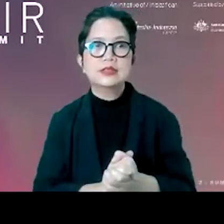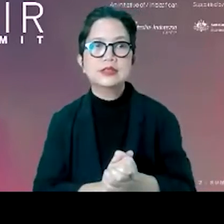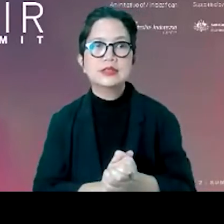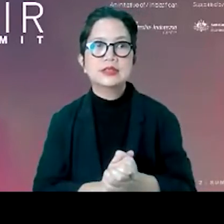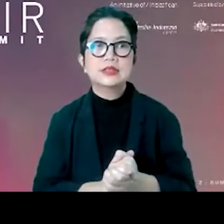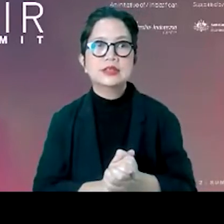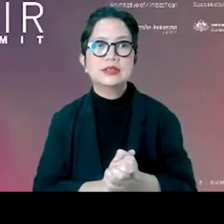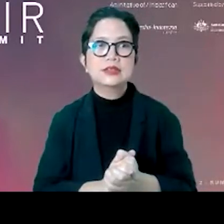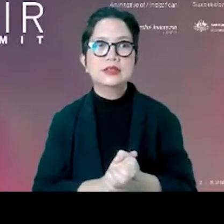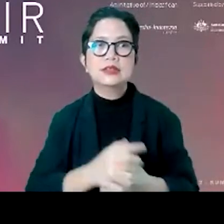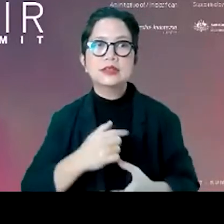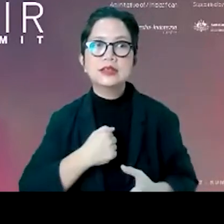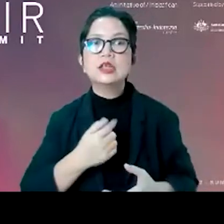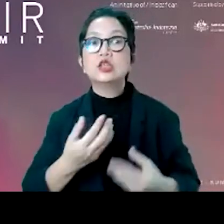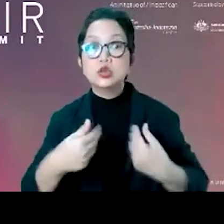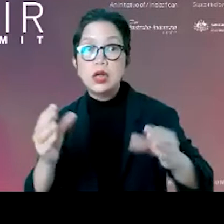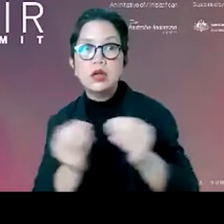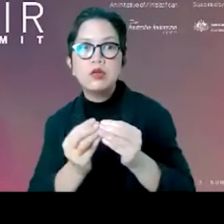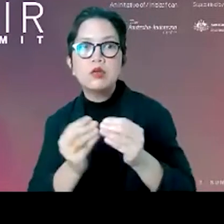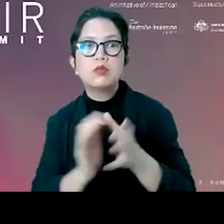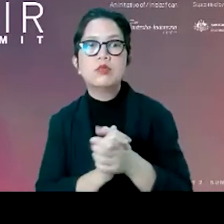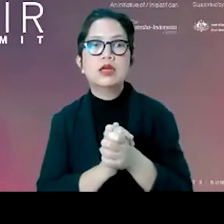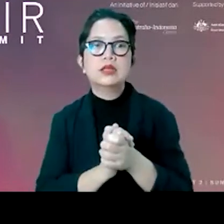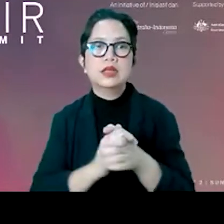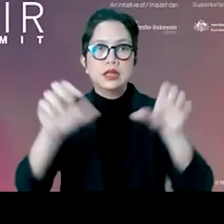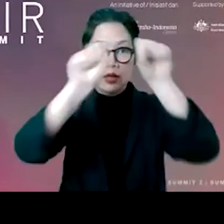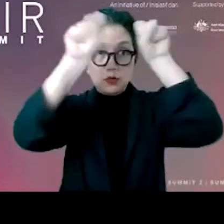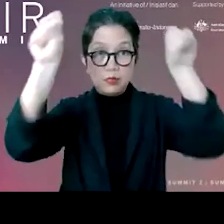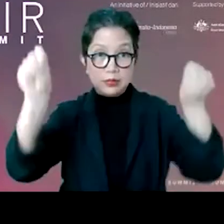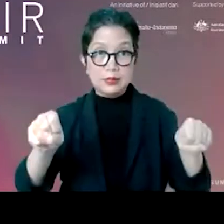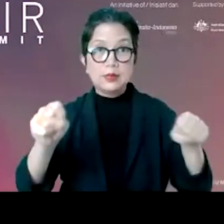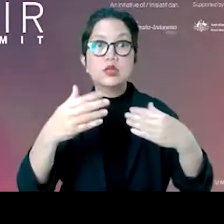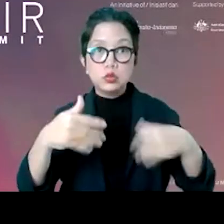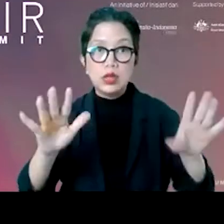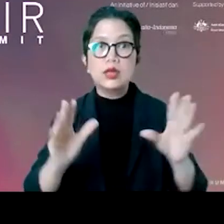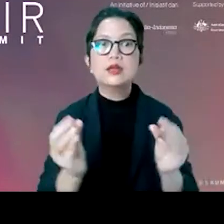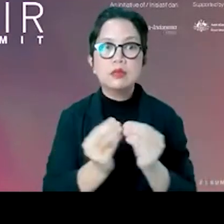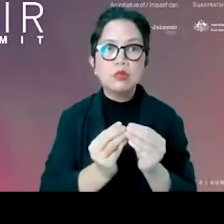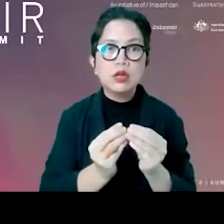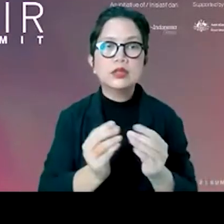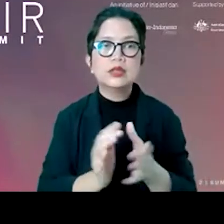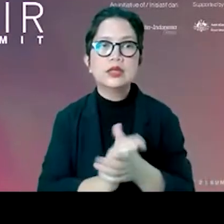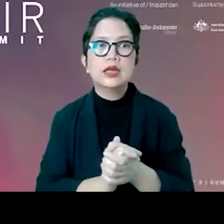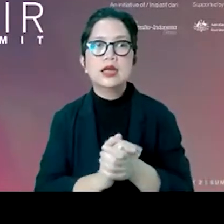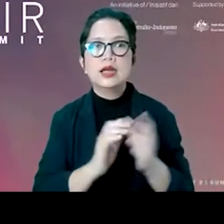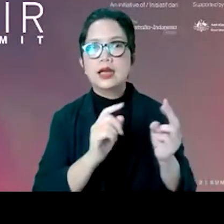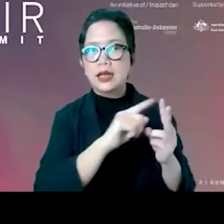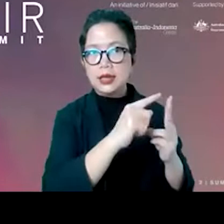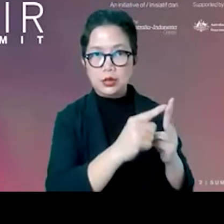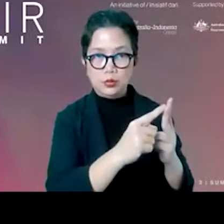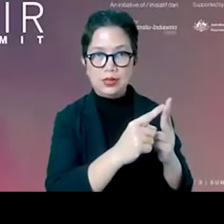It's where you've applied the modeling, and we've got sort of the two extreme scenarios, and then we've got 3